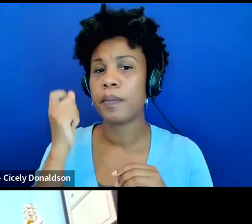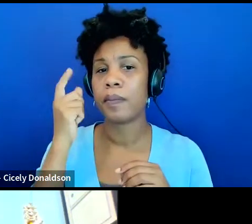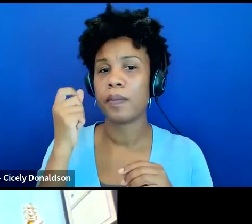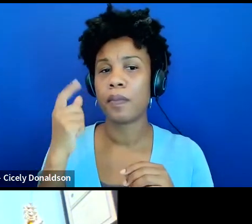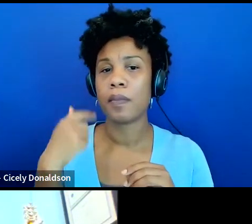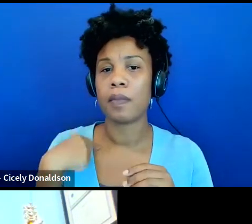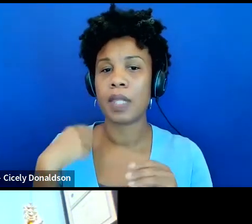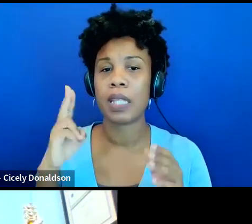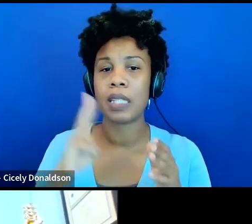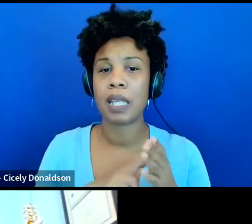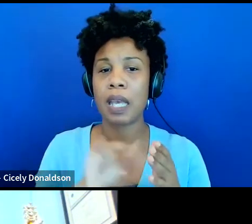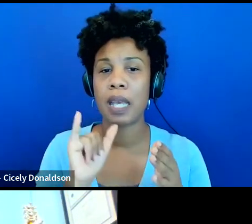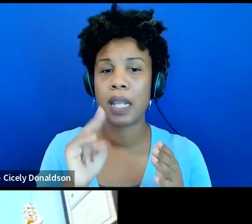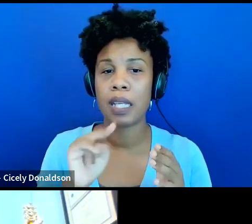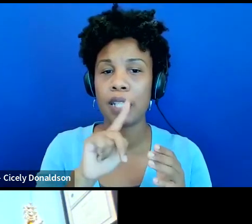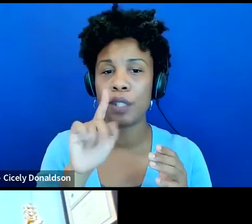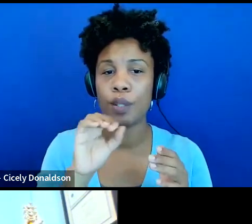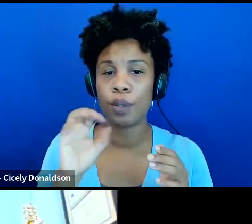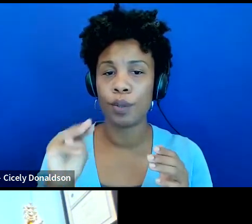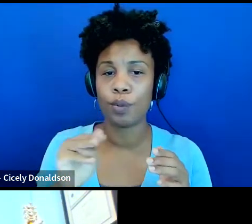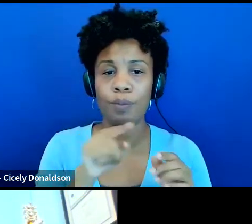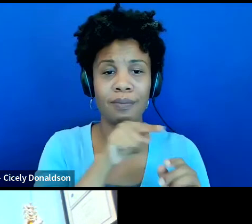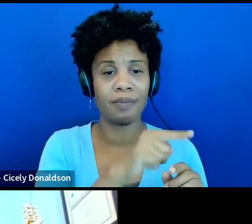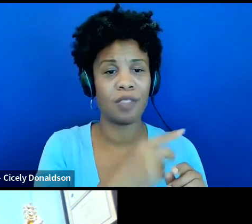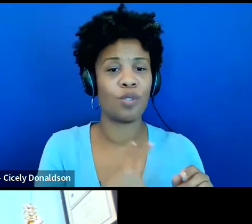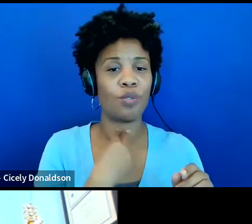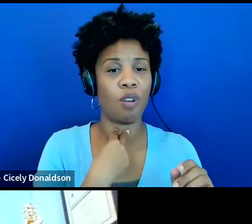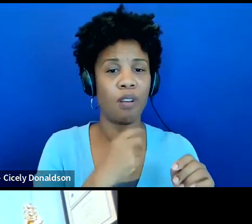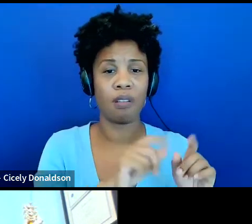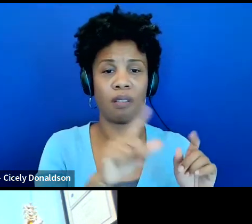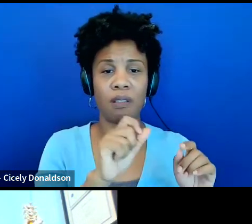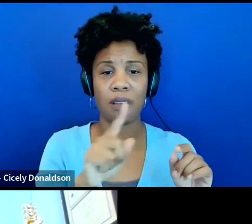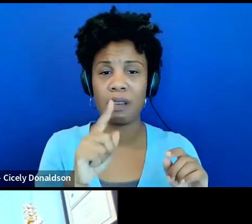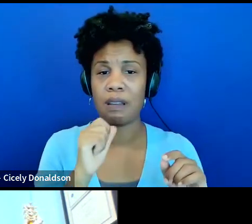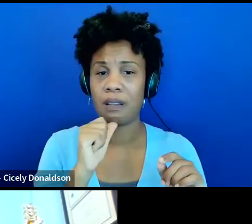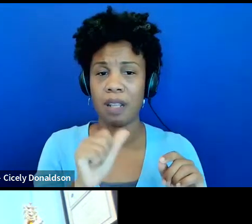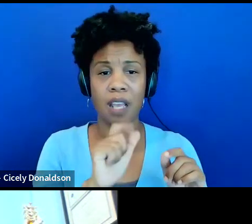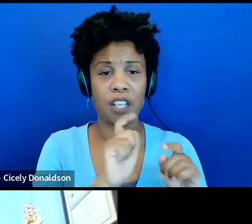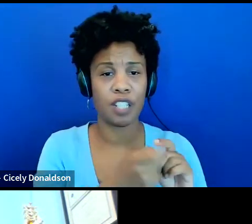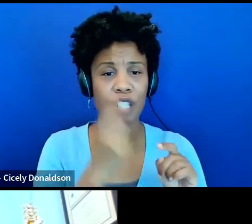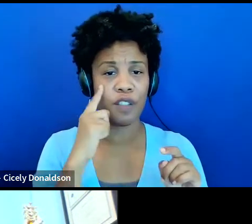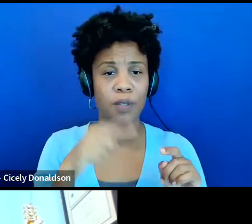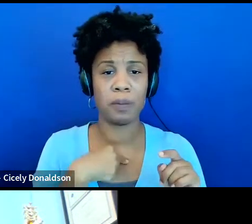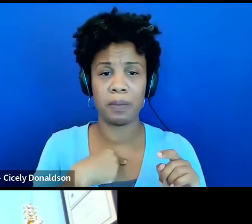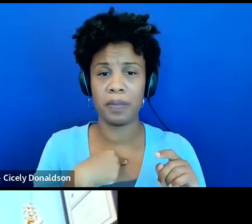to Zoom, it doesn't move at all. Oh, wow.